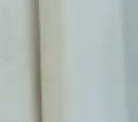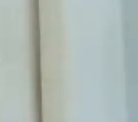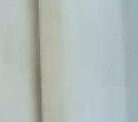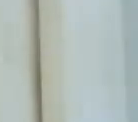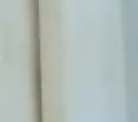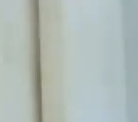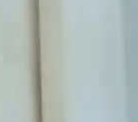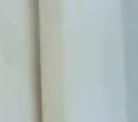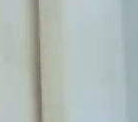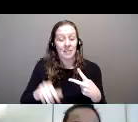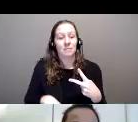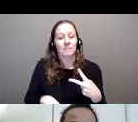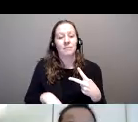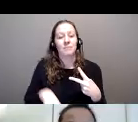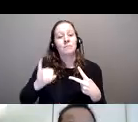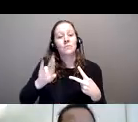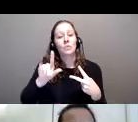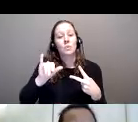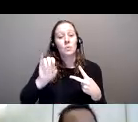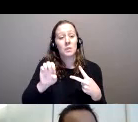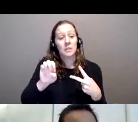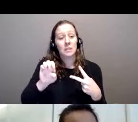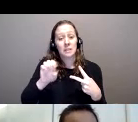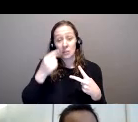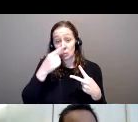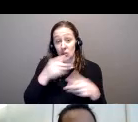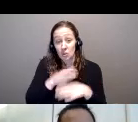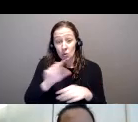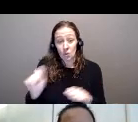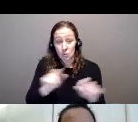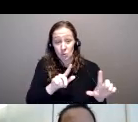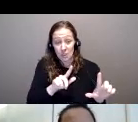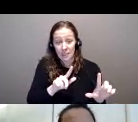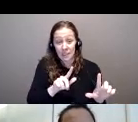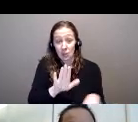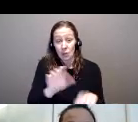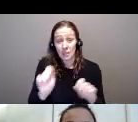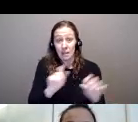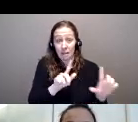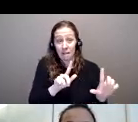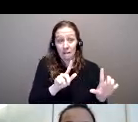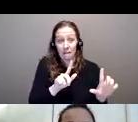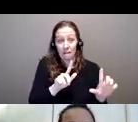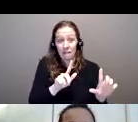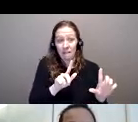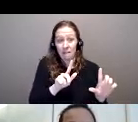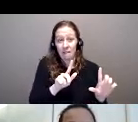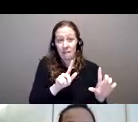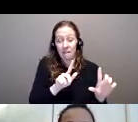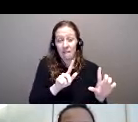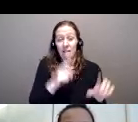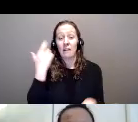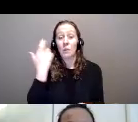Rianne, or actually Julie, would you like to share your screen and put up your slide, since we're going to go right into